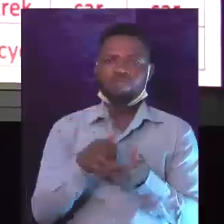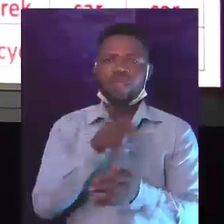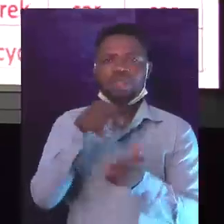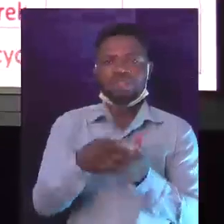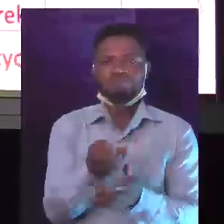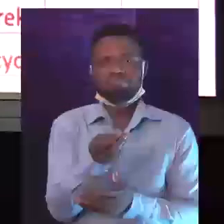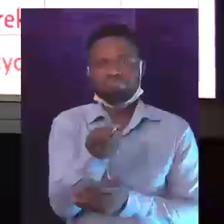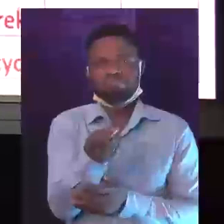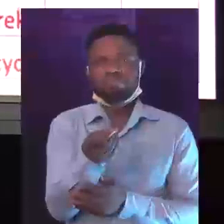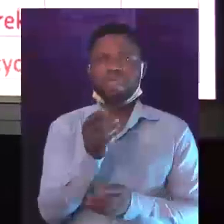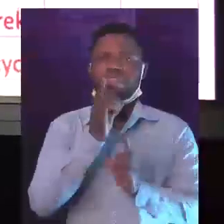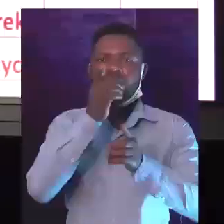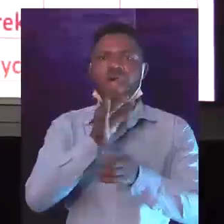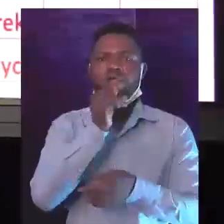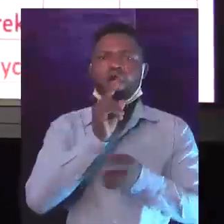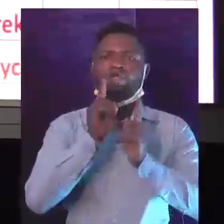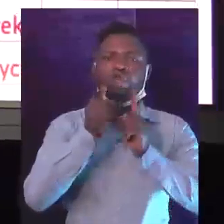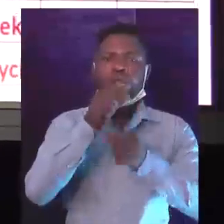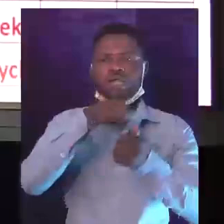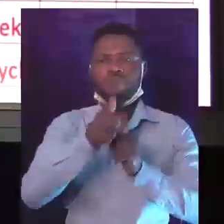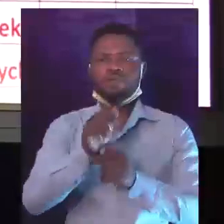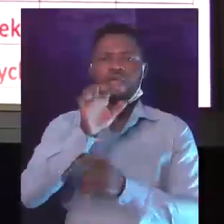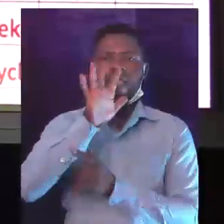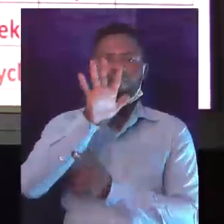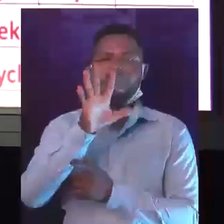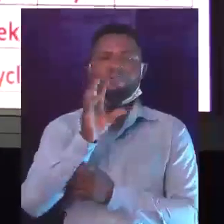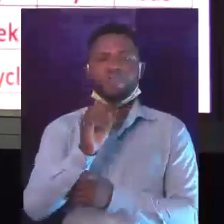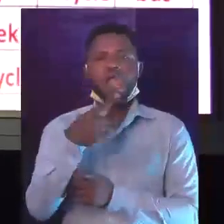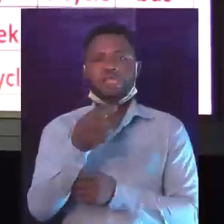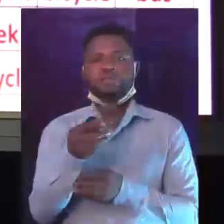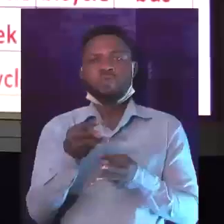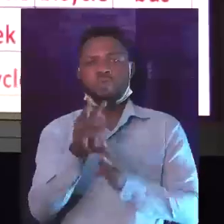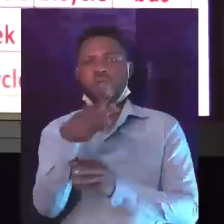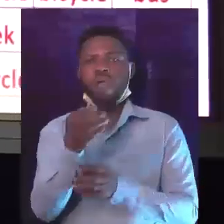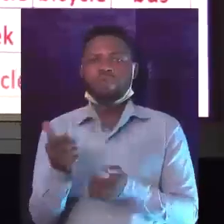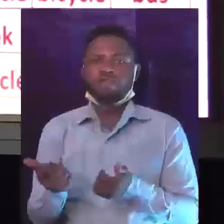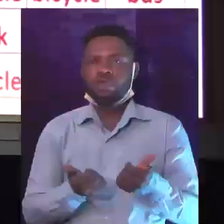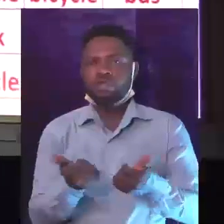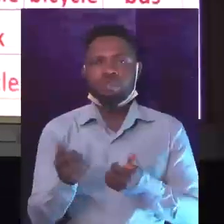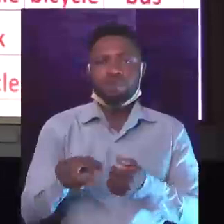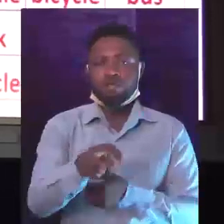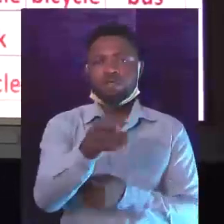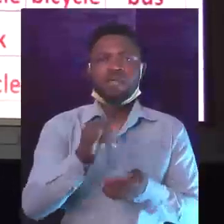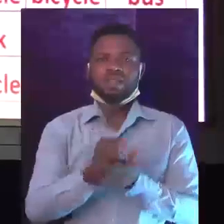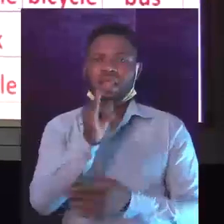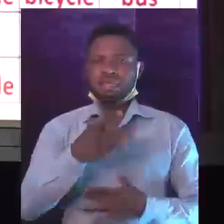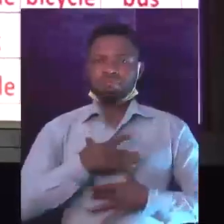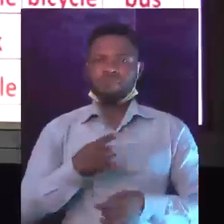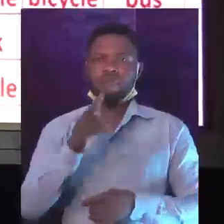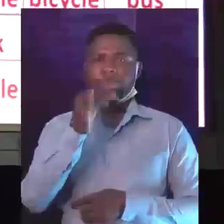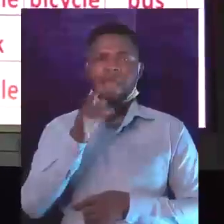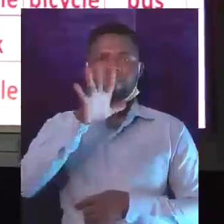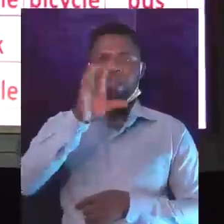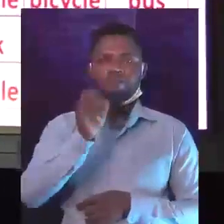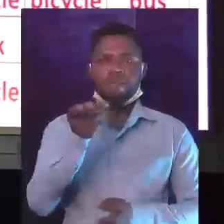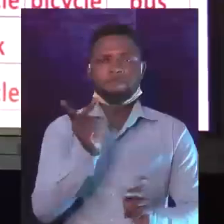of data is talking about the mode of transportation that is preferred by 50 pupils. Can